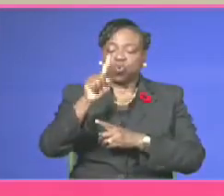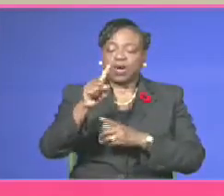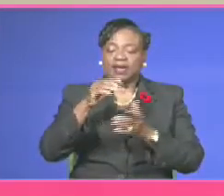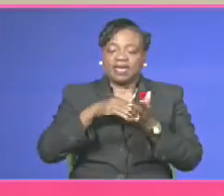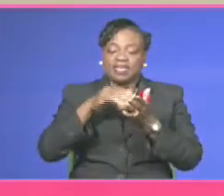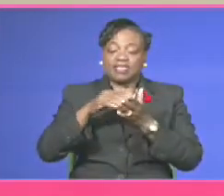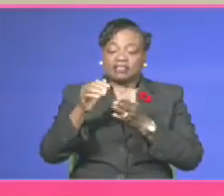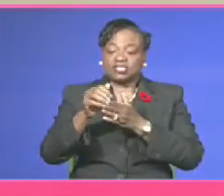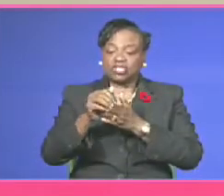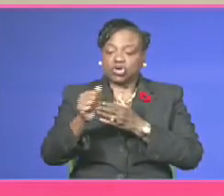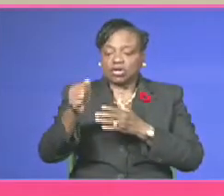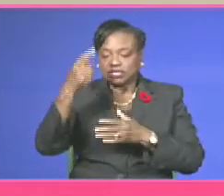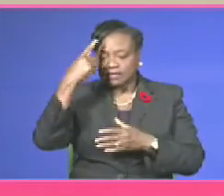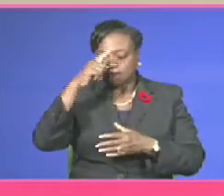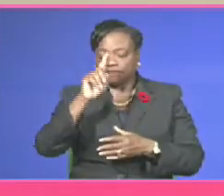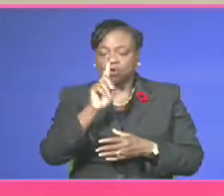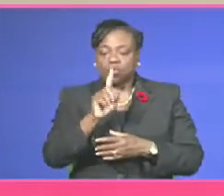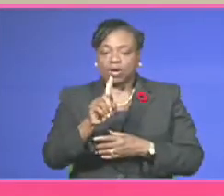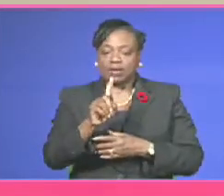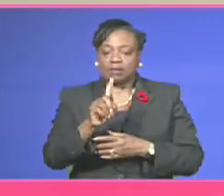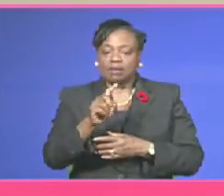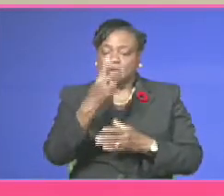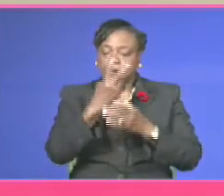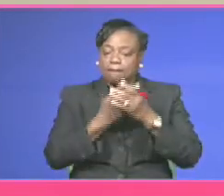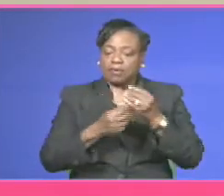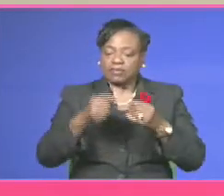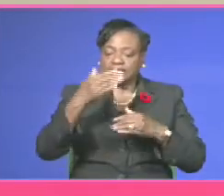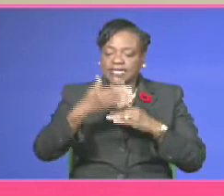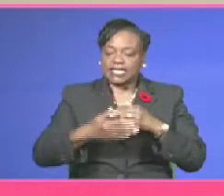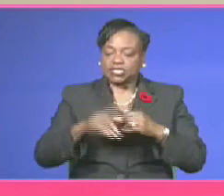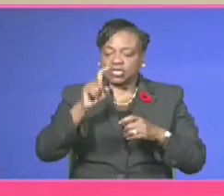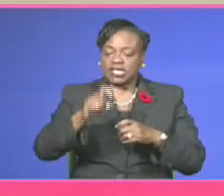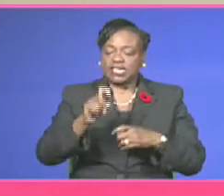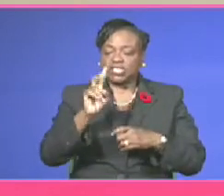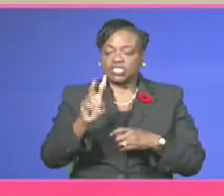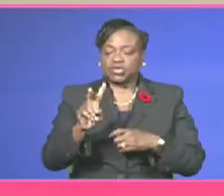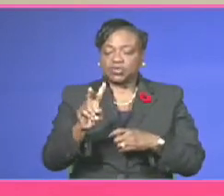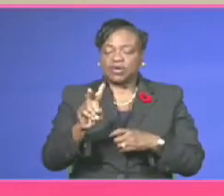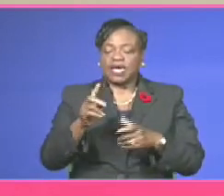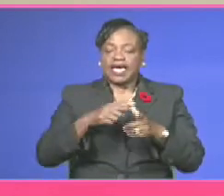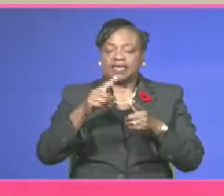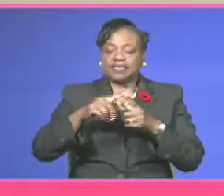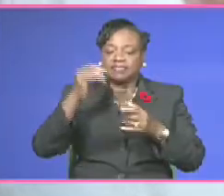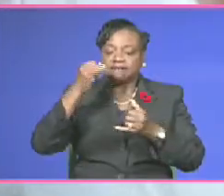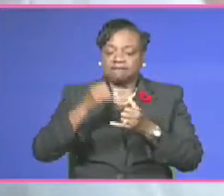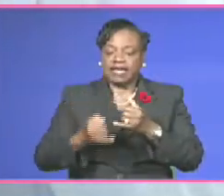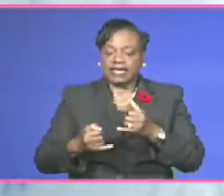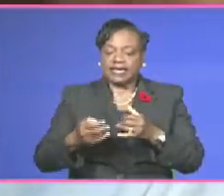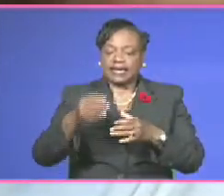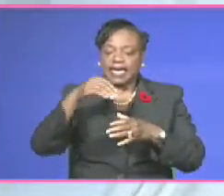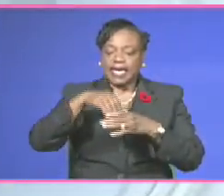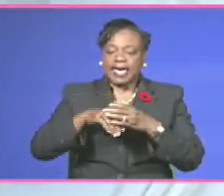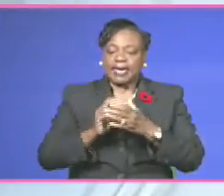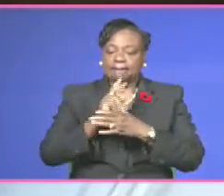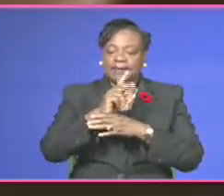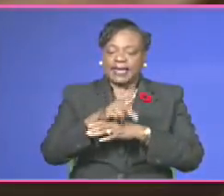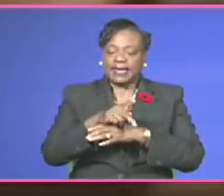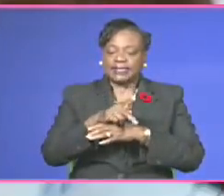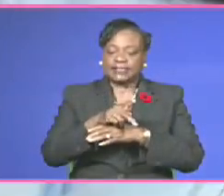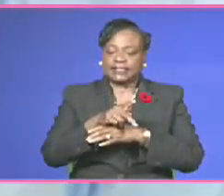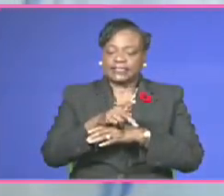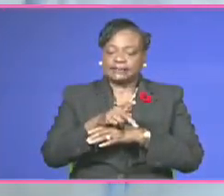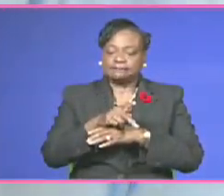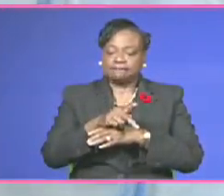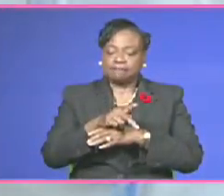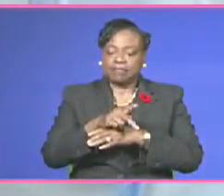$1,000 for one. So you need, if you're doing both sides, you need two. And then the final implant can range anywhere, again,